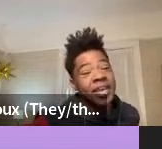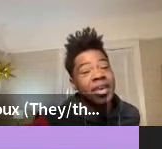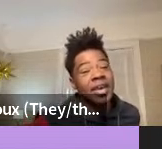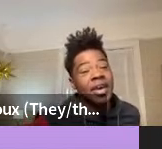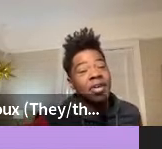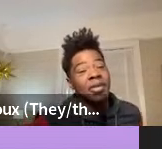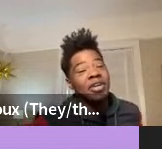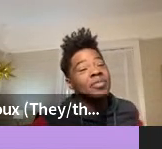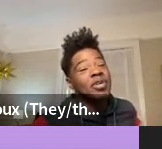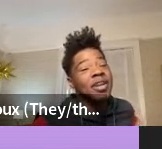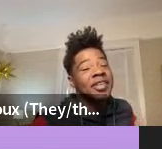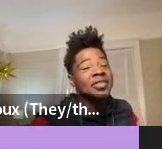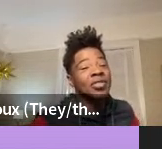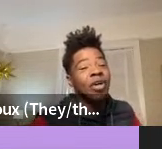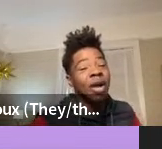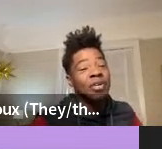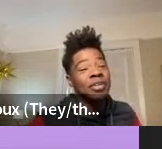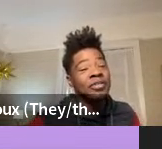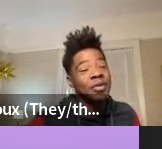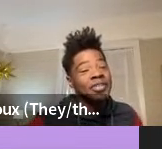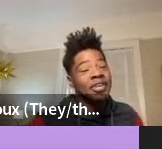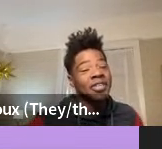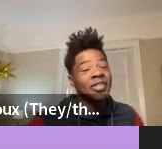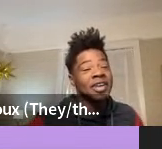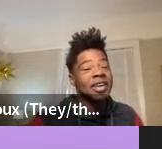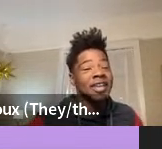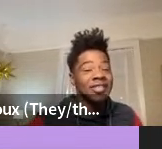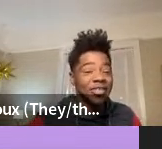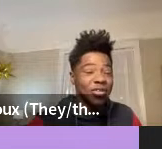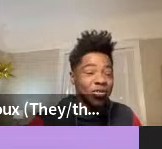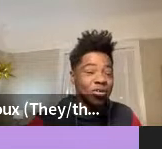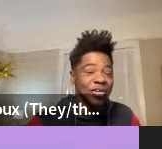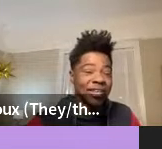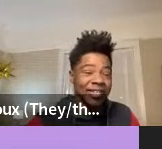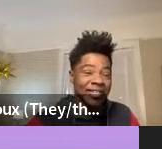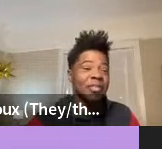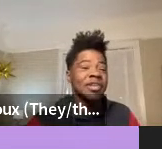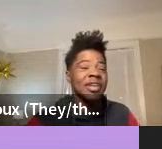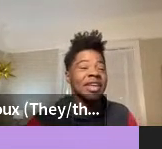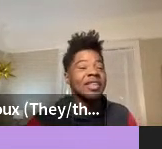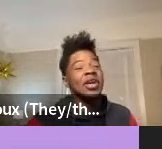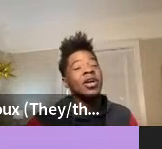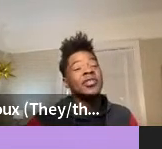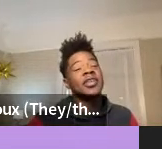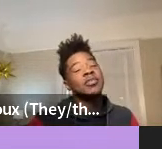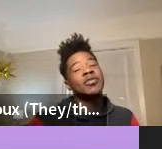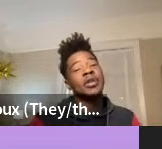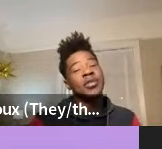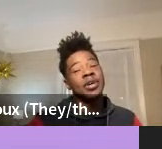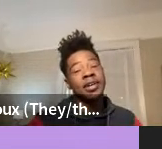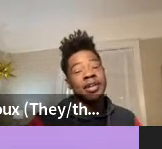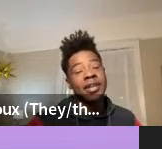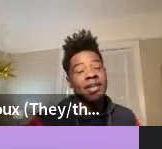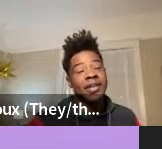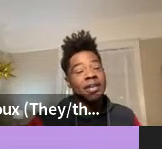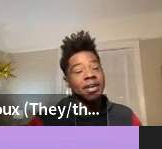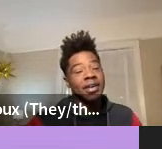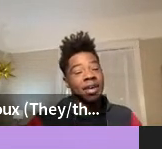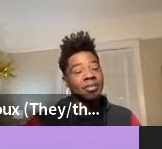storytellers. We are community-centered cooperative focused on the institutional accessibility in the arts and movement